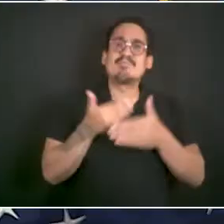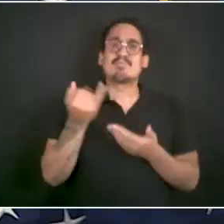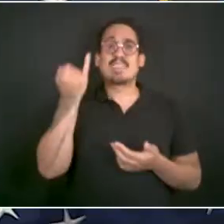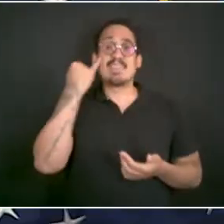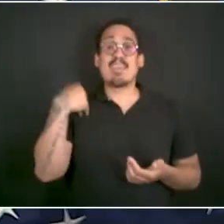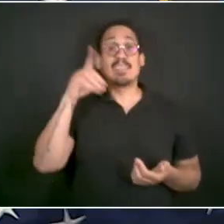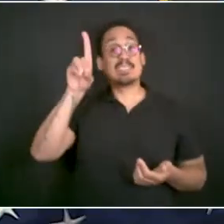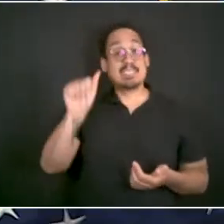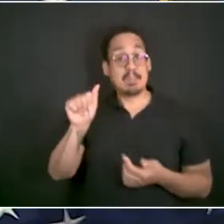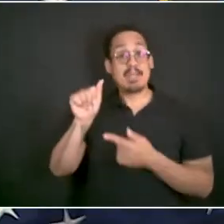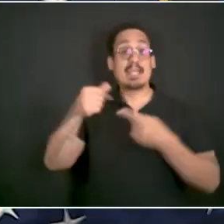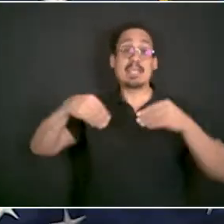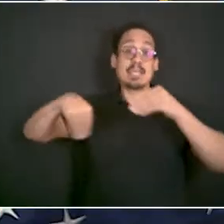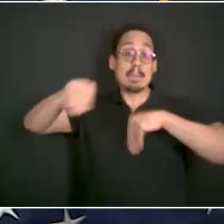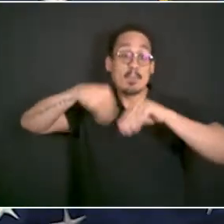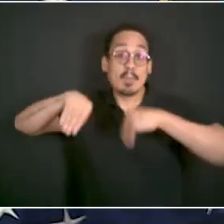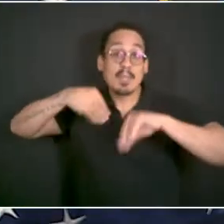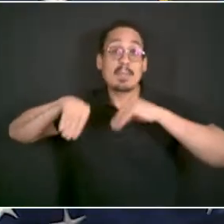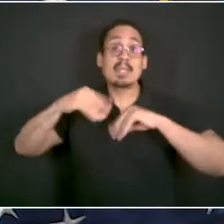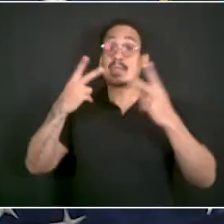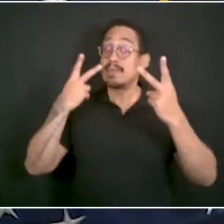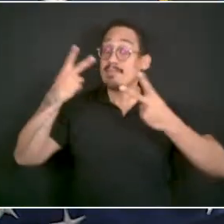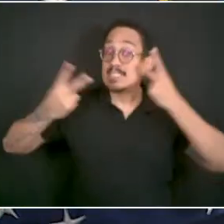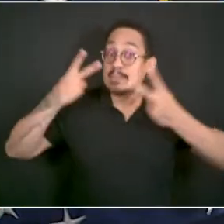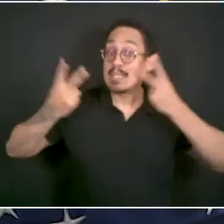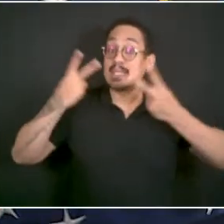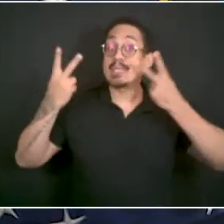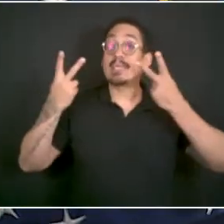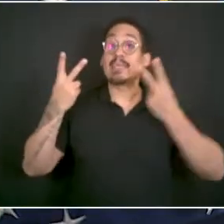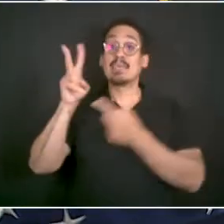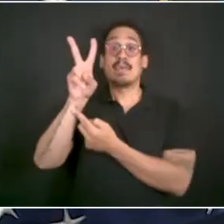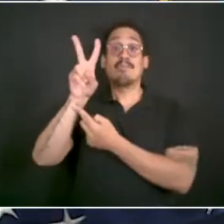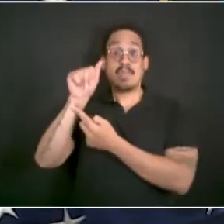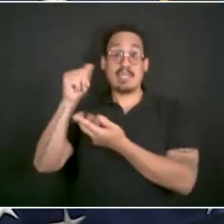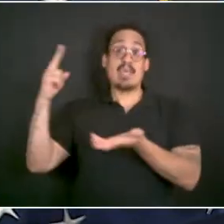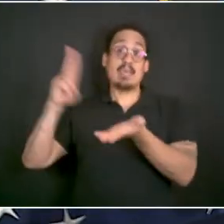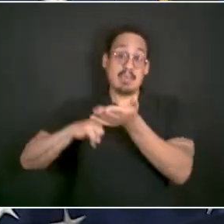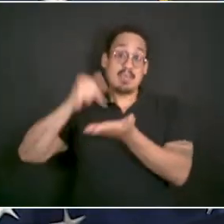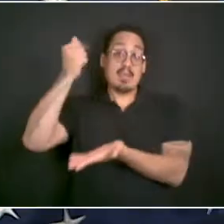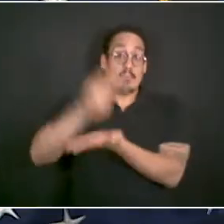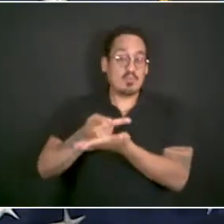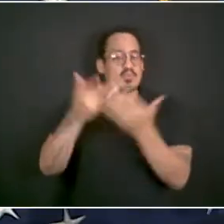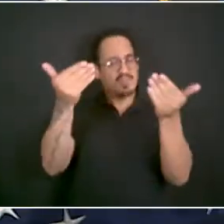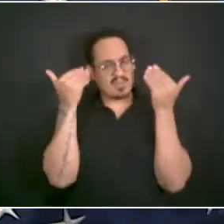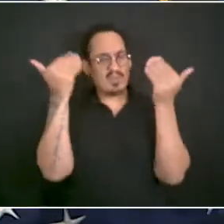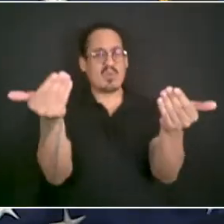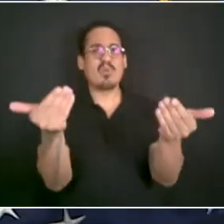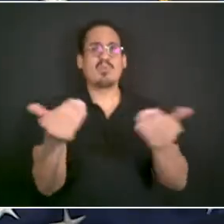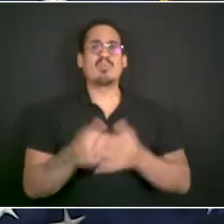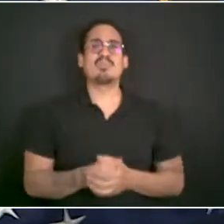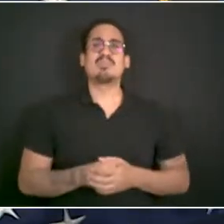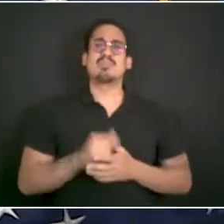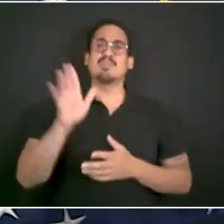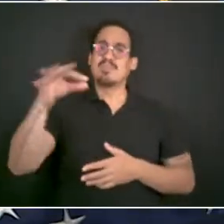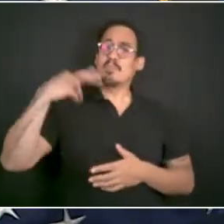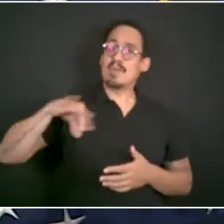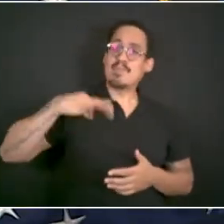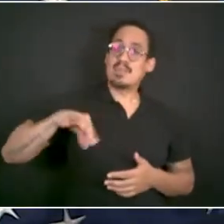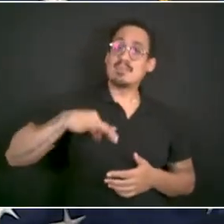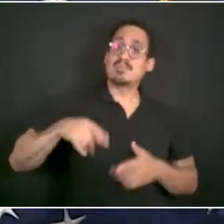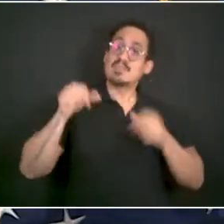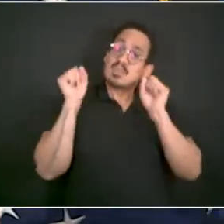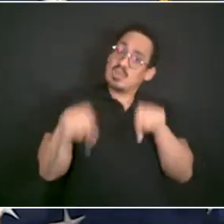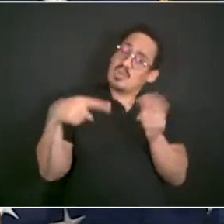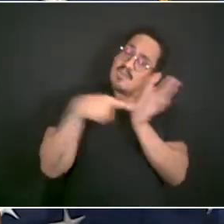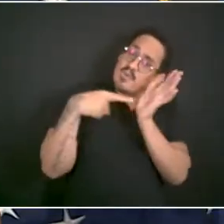sign off. If we see the VA gave you the rating for it, between us or our VA partners, we can sign off making it easier for you to access affordable housing. If you're someone who is